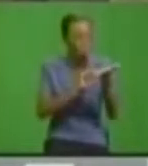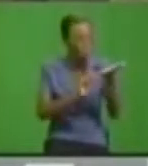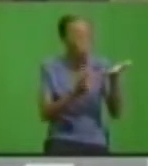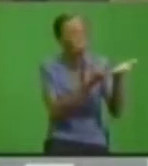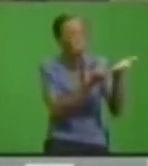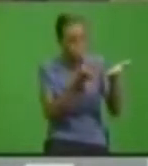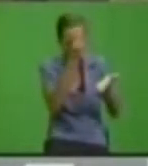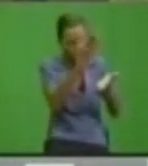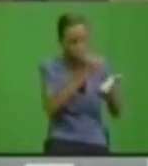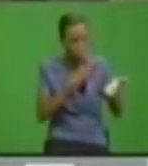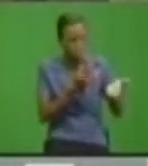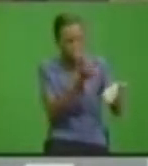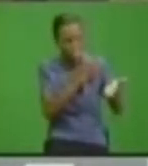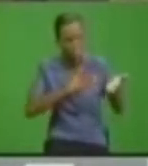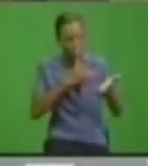written on them.